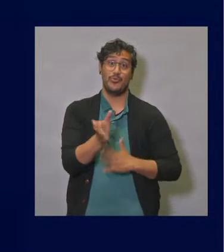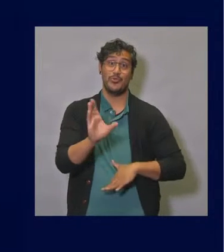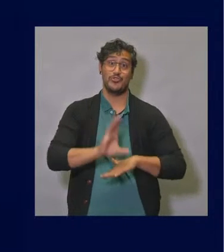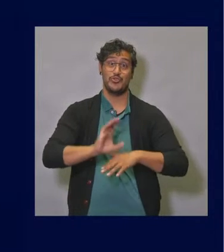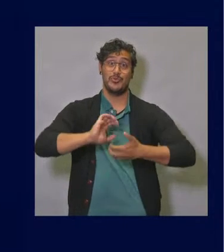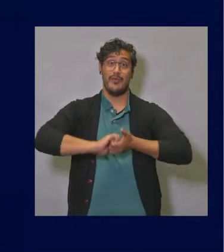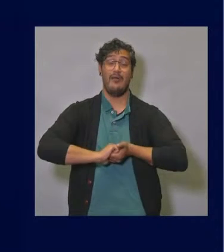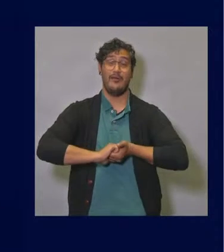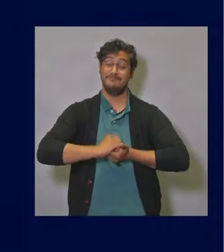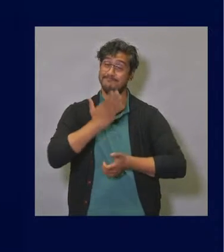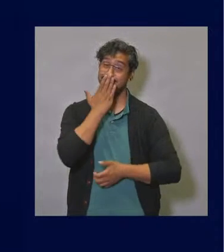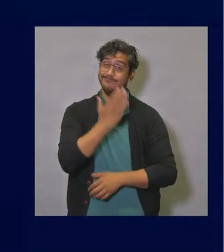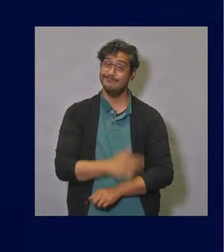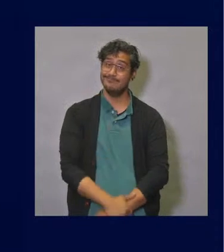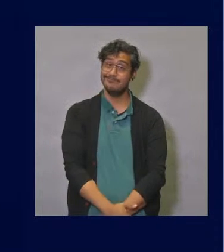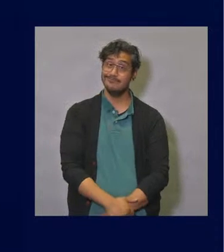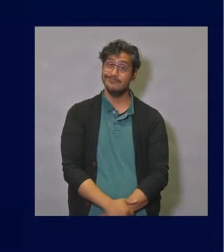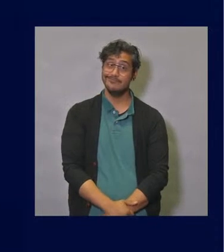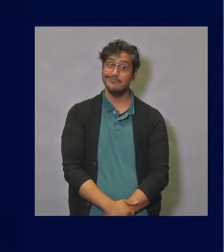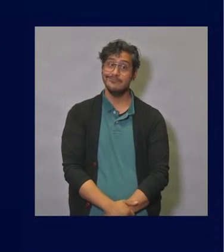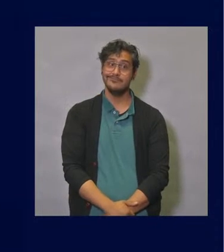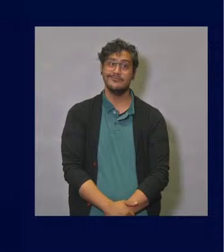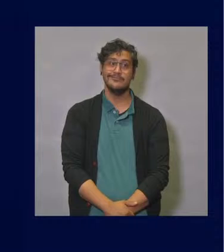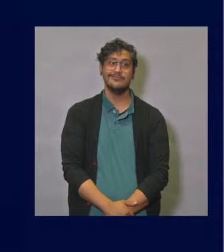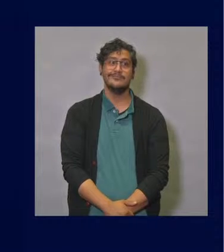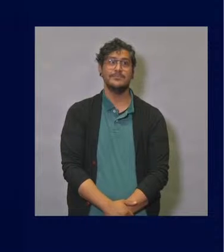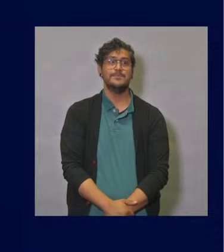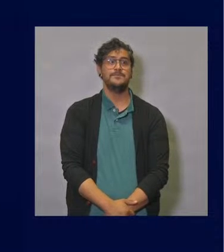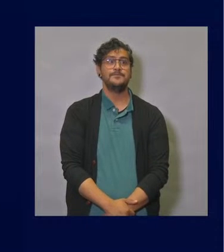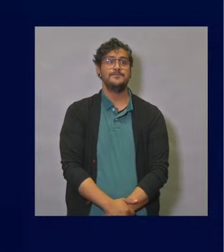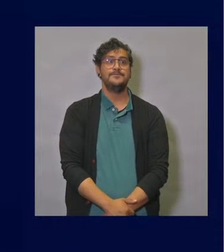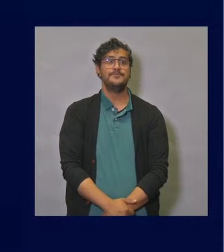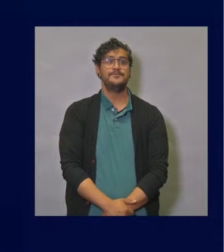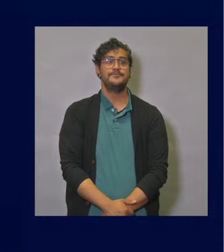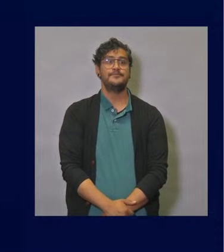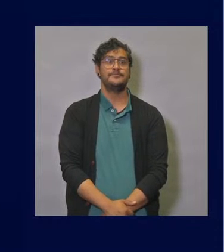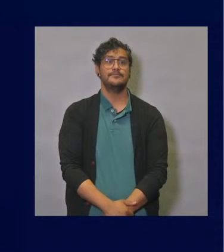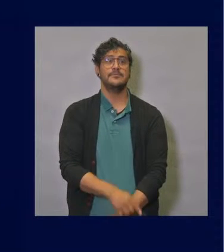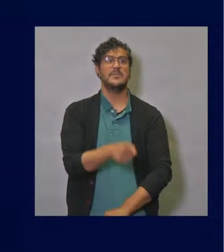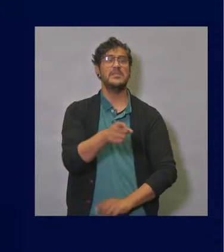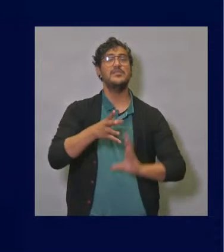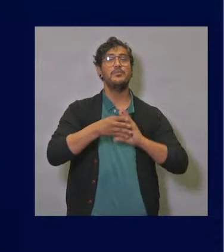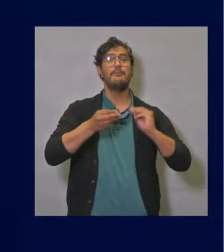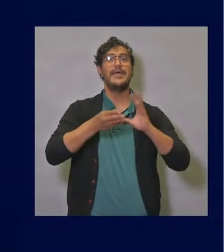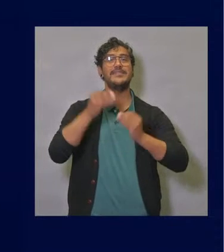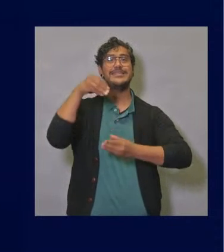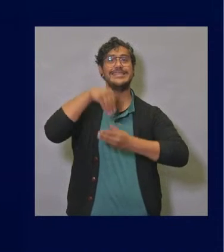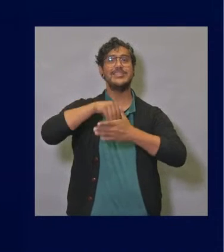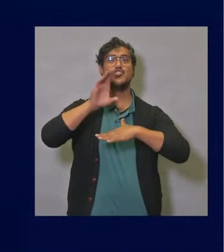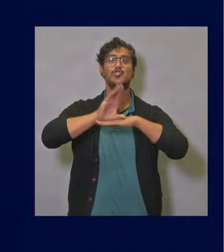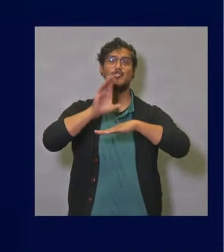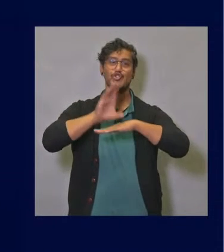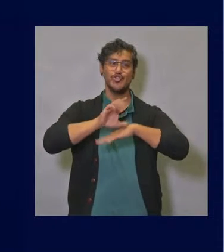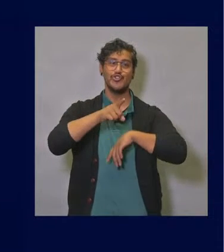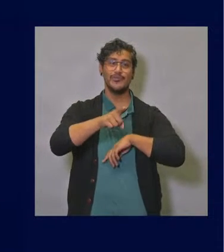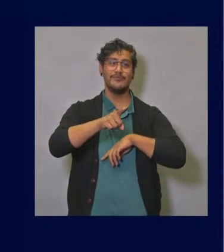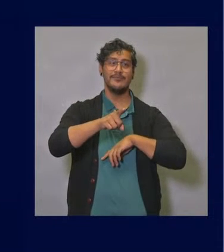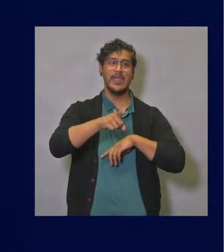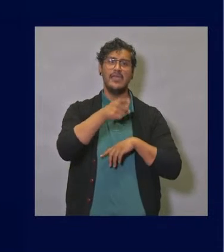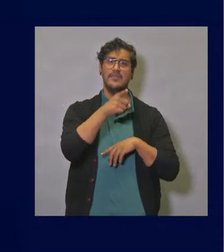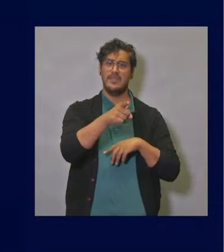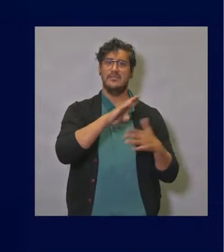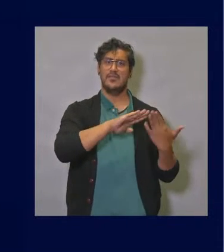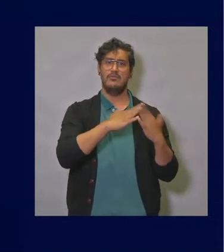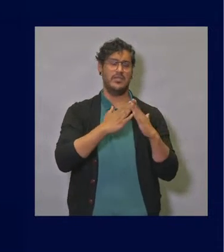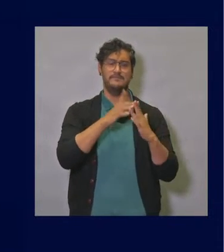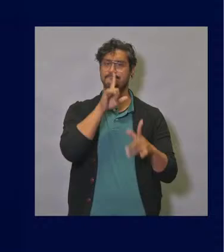slide. This is a message from inside this beautiful church, and it's one that this community clearly